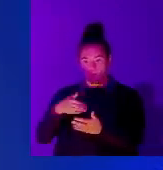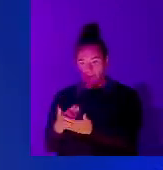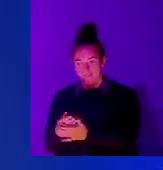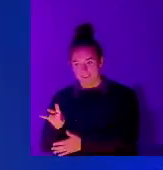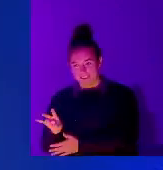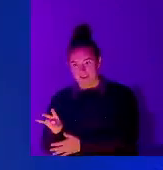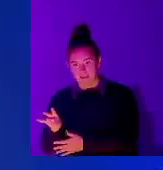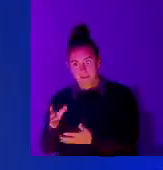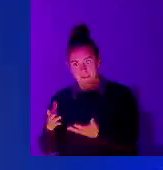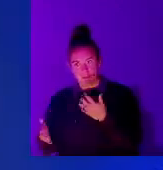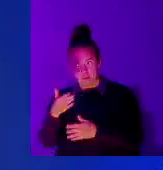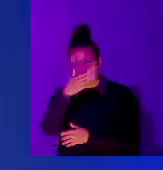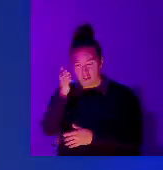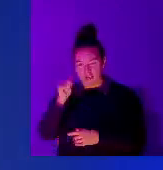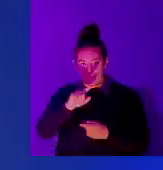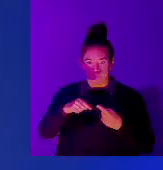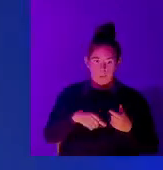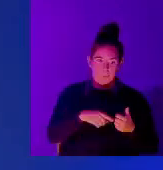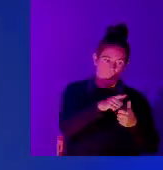more.